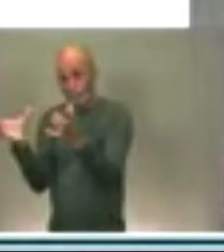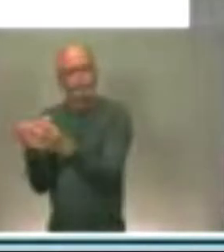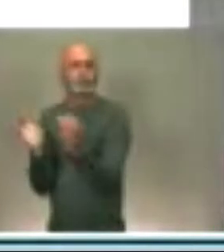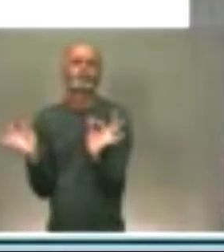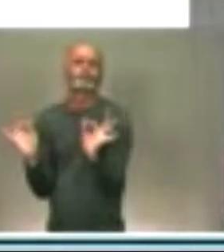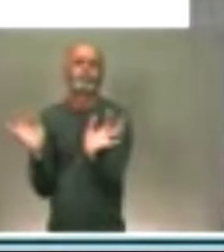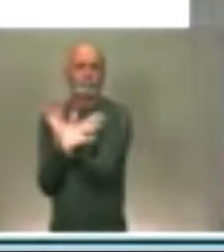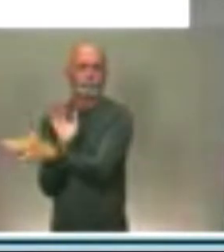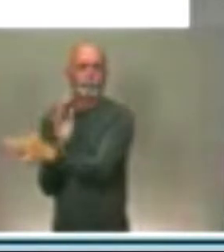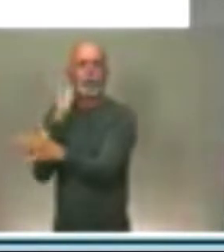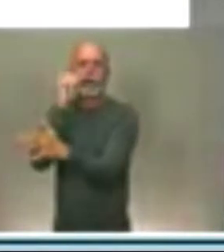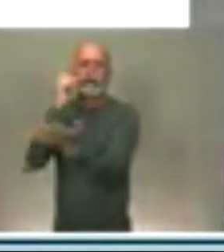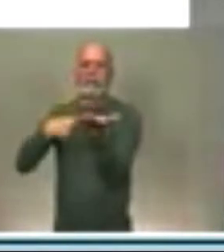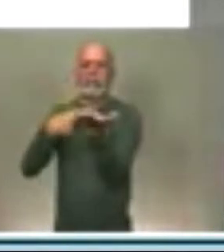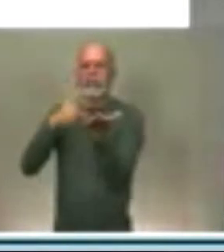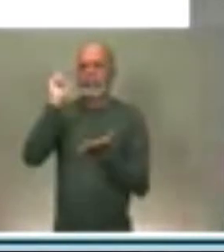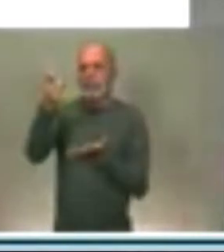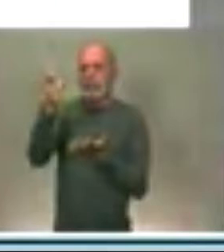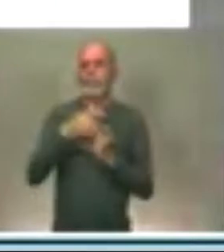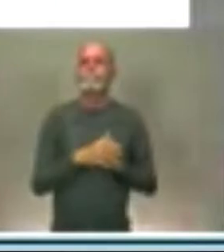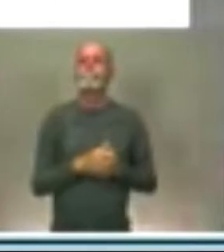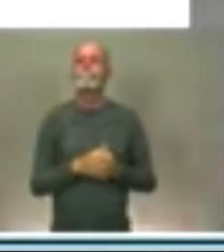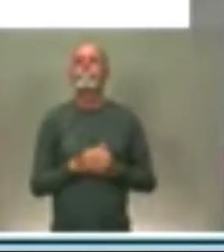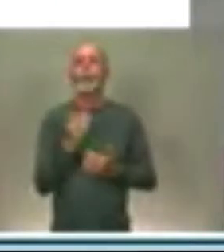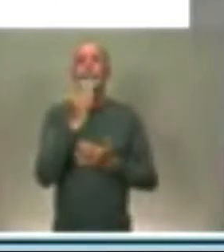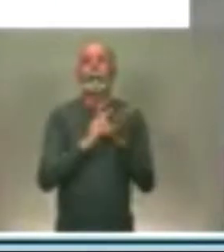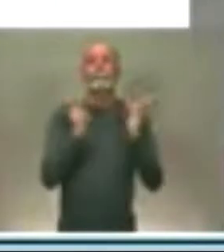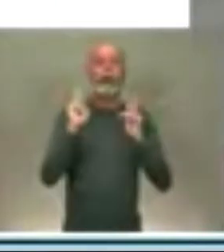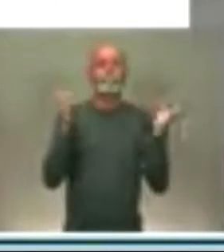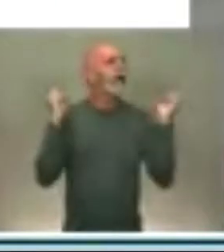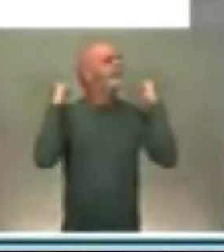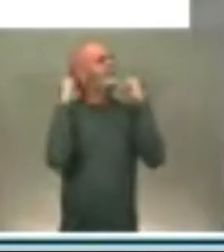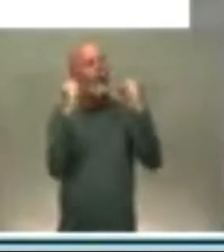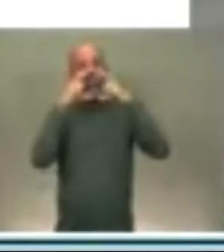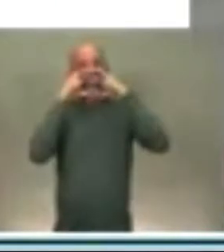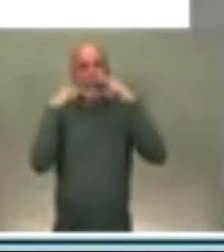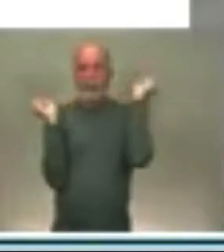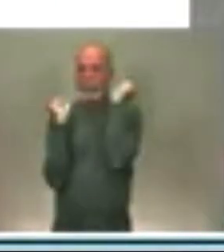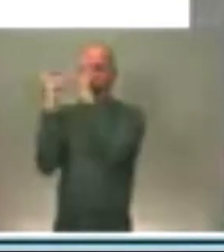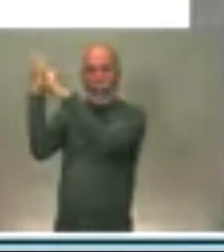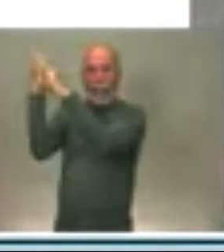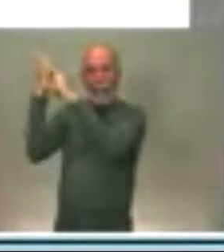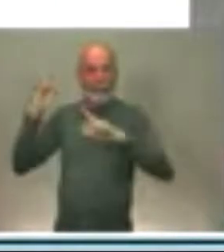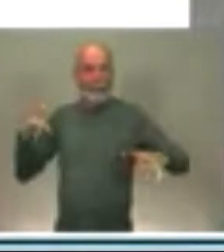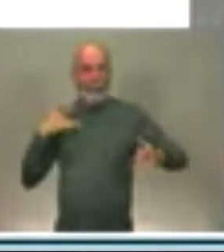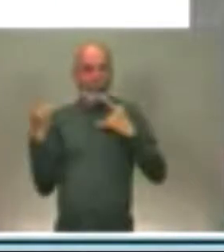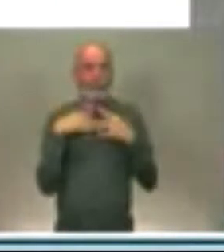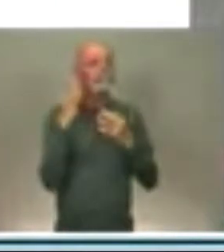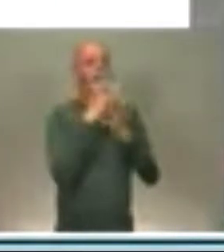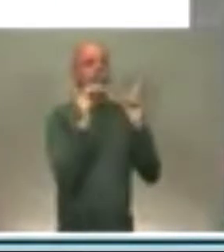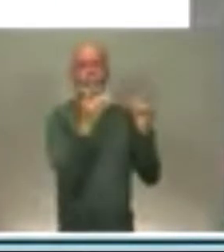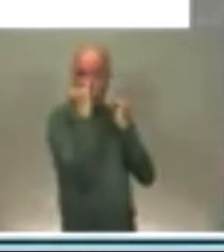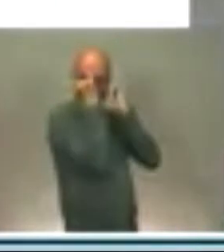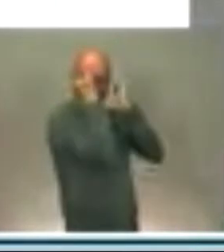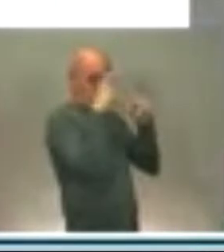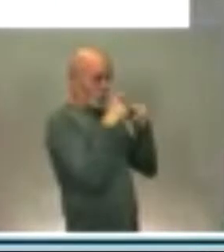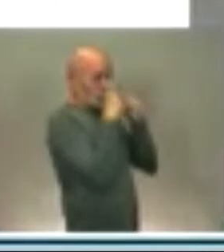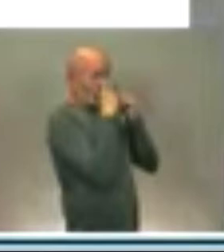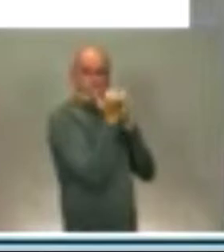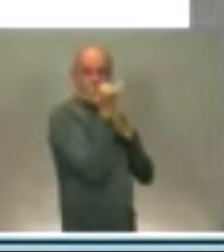mixed views on this. Some will be thrilled to get rid of masks, and others will be nervous to stop wearing them. And that's totally